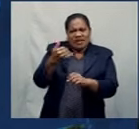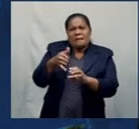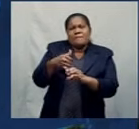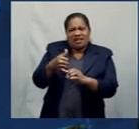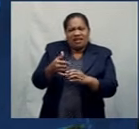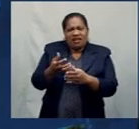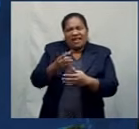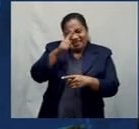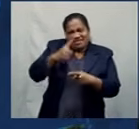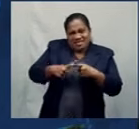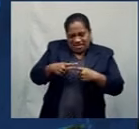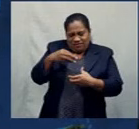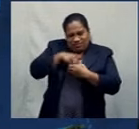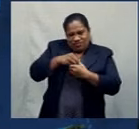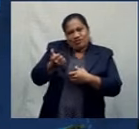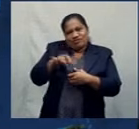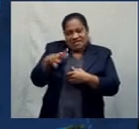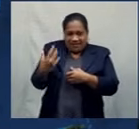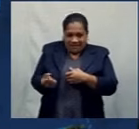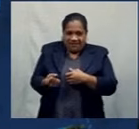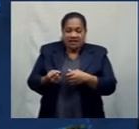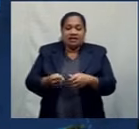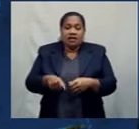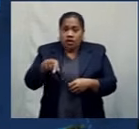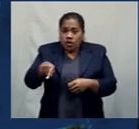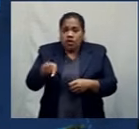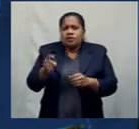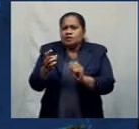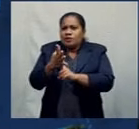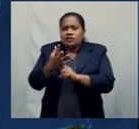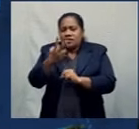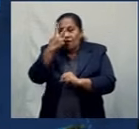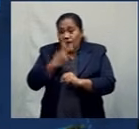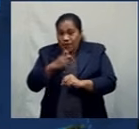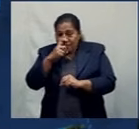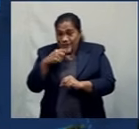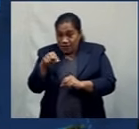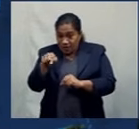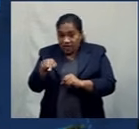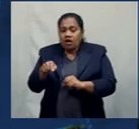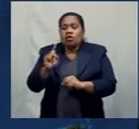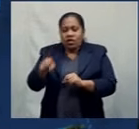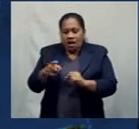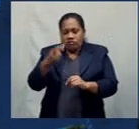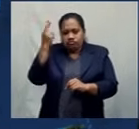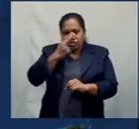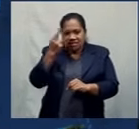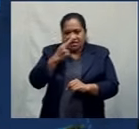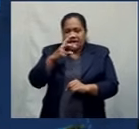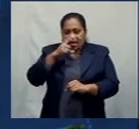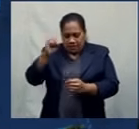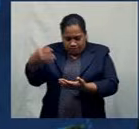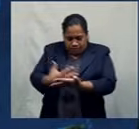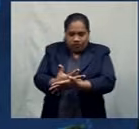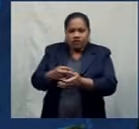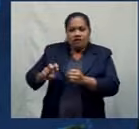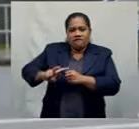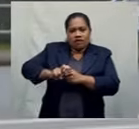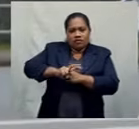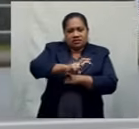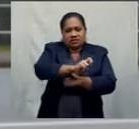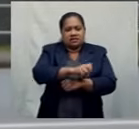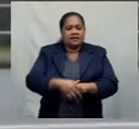condition. This is especially the elderly who are at great risk from contracting the virus.